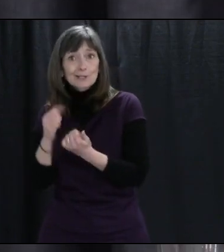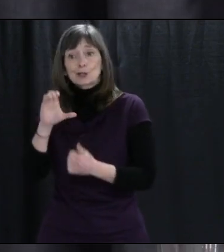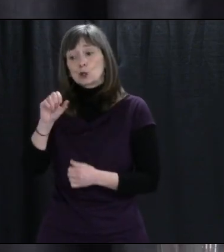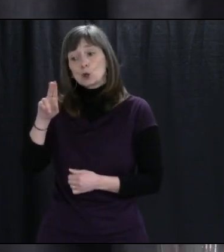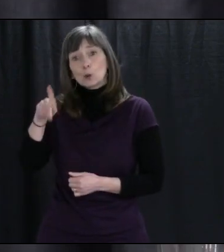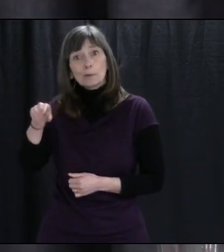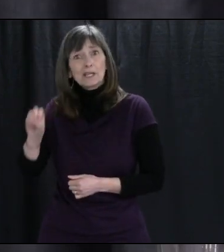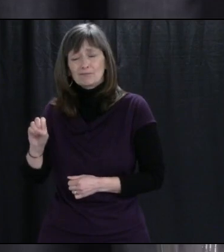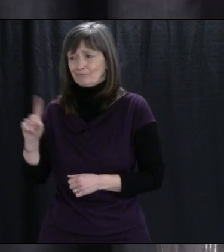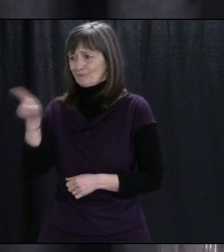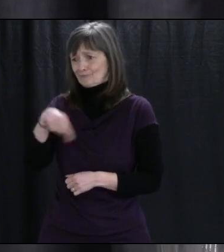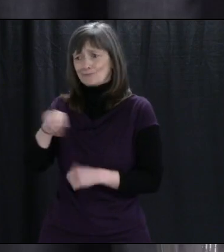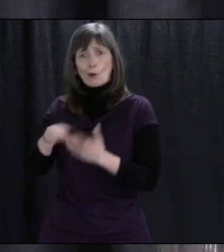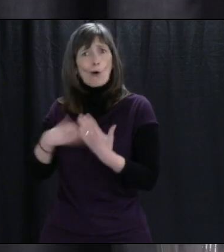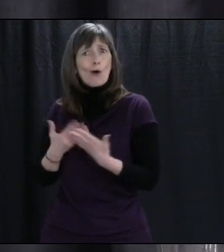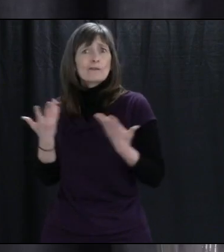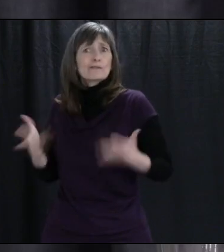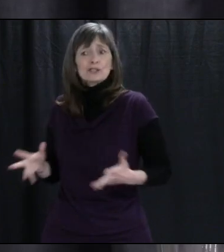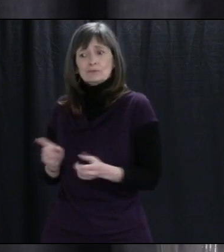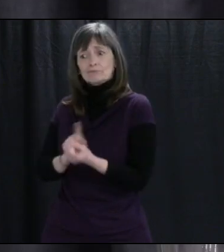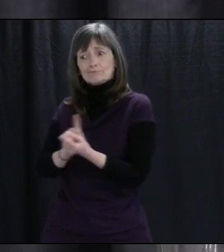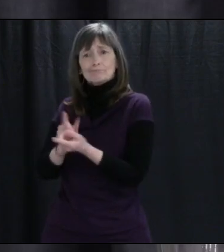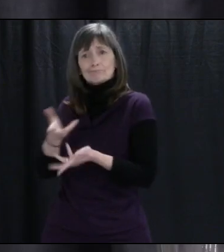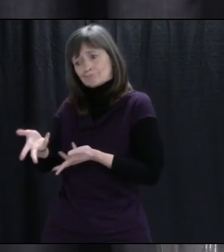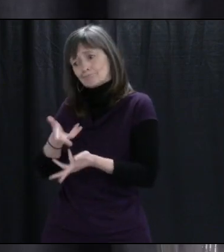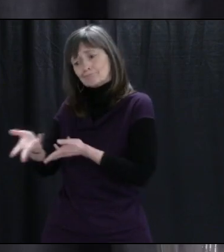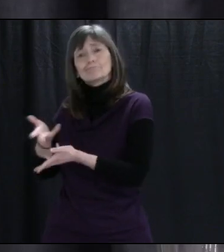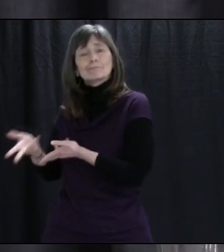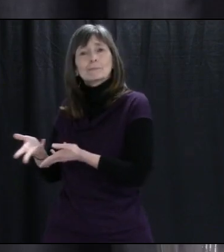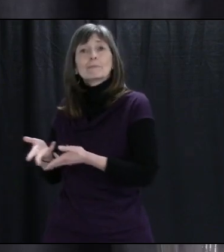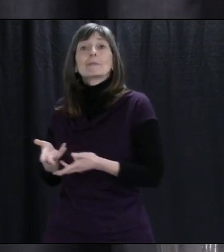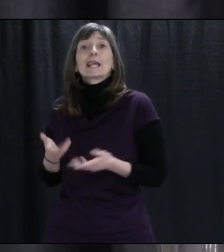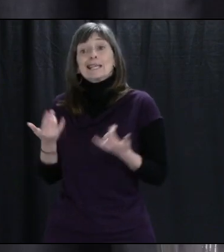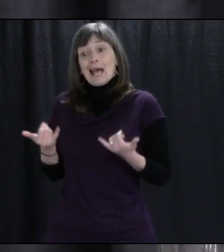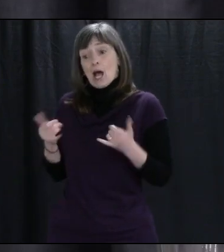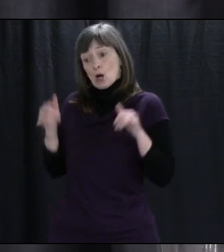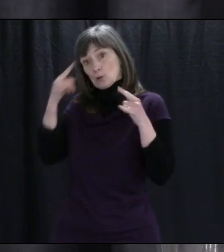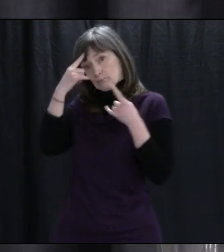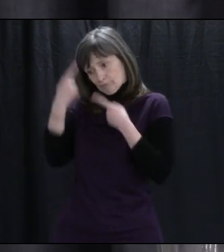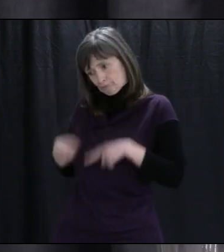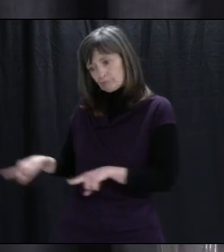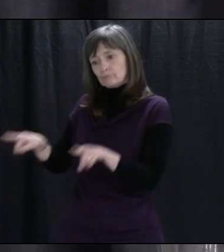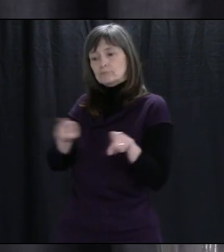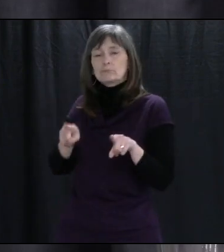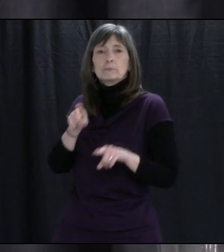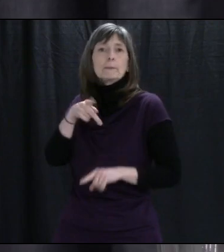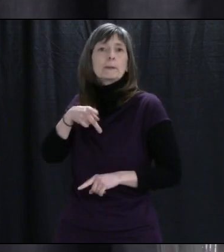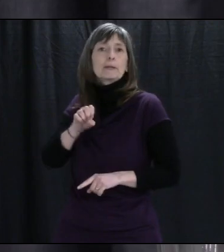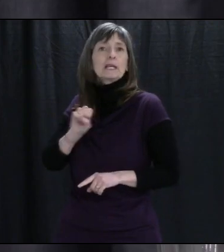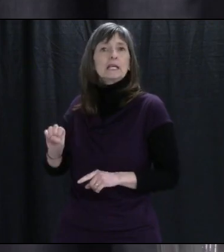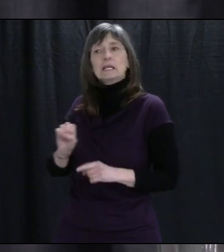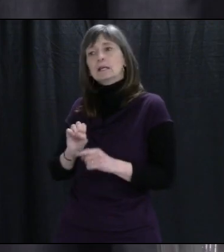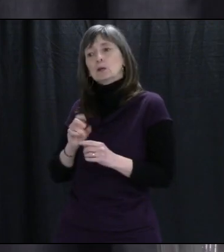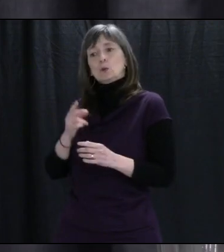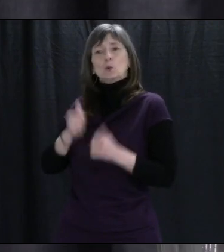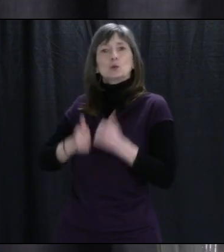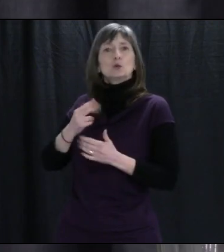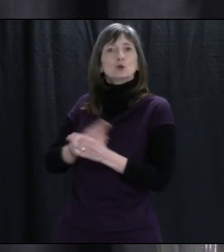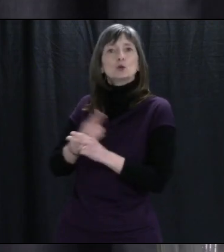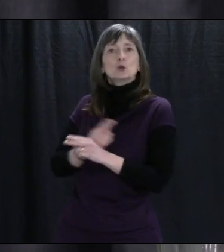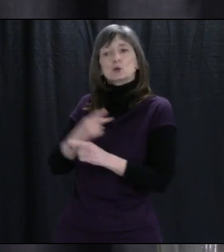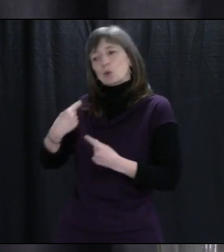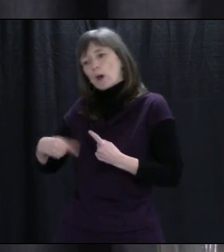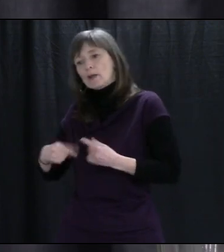things. There is now an agreement on PPE, as far as I understand it. There are guidelines that